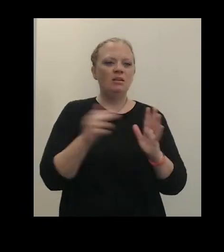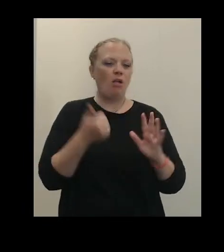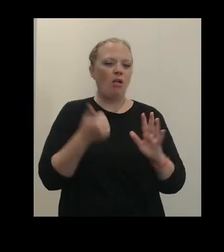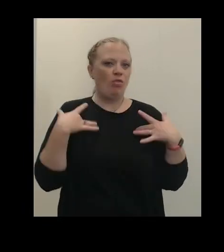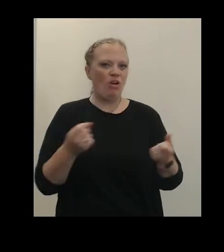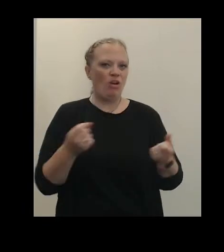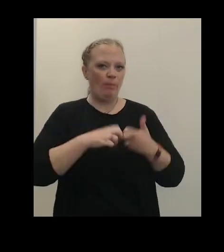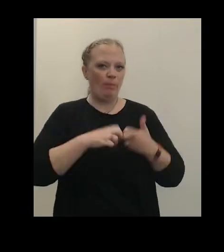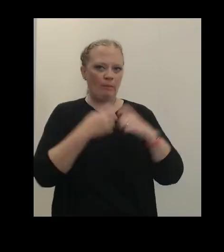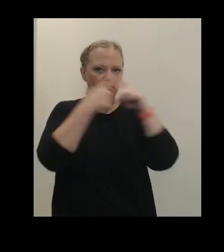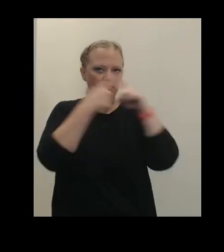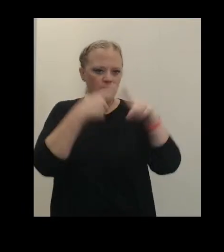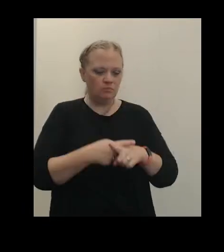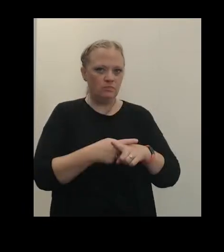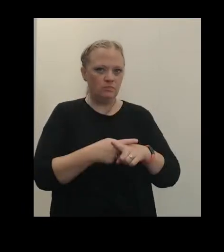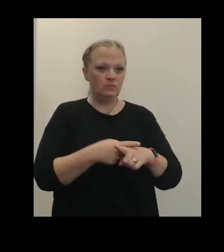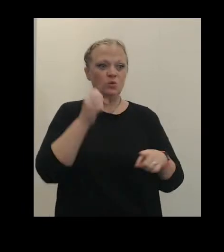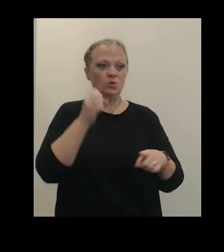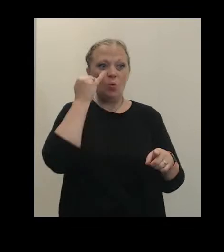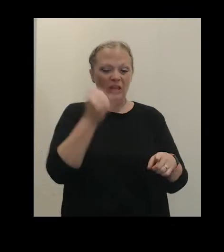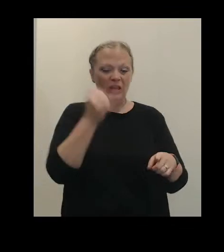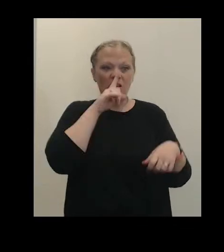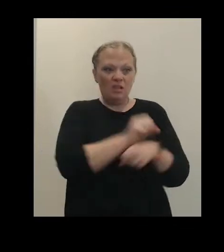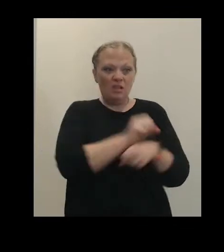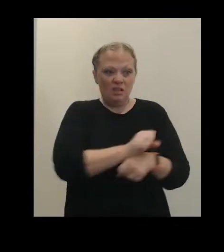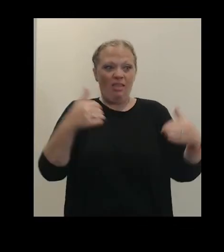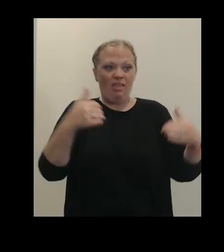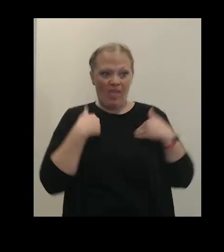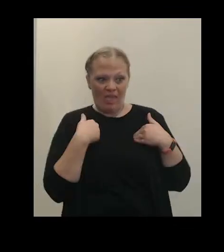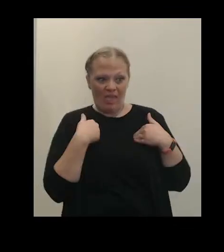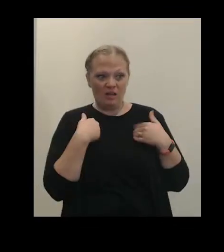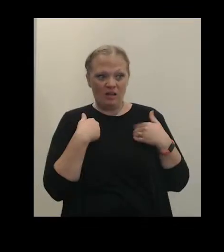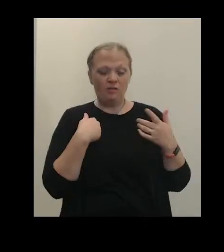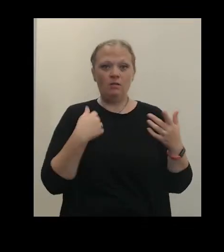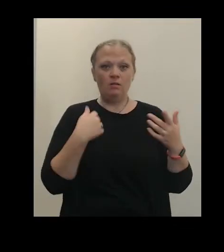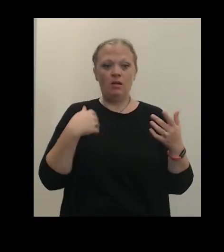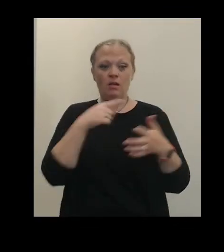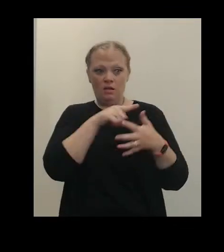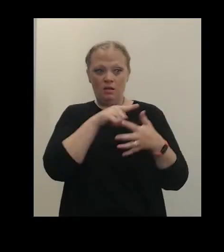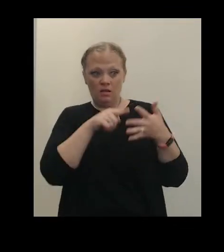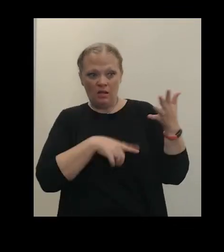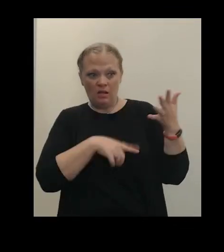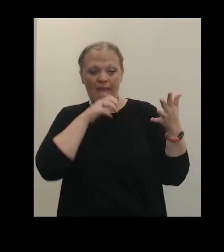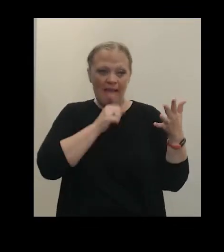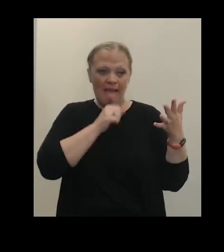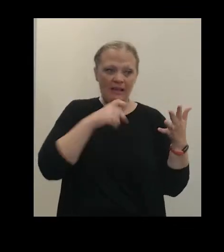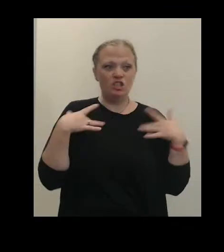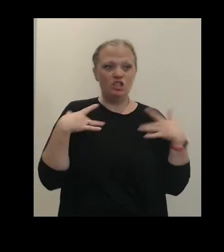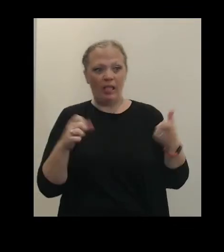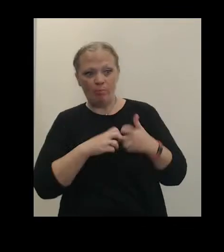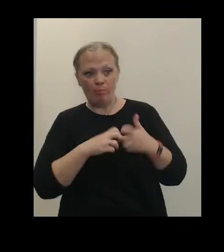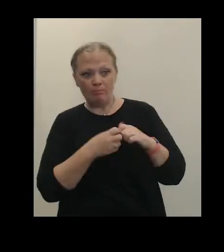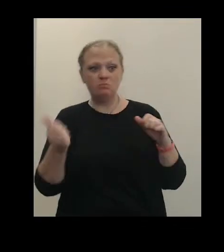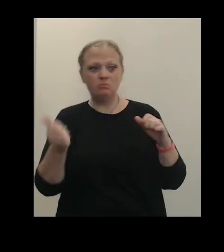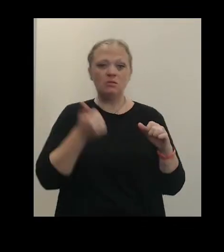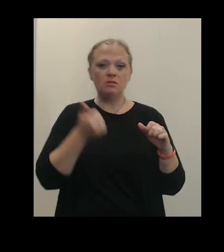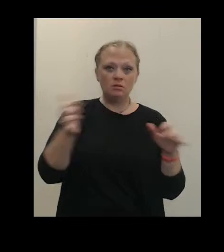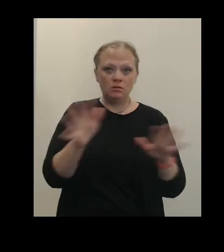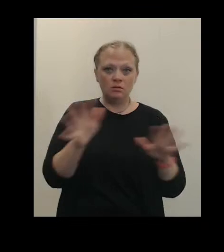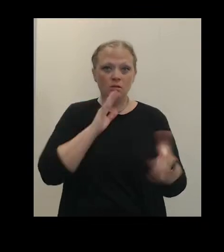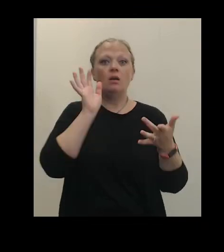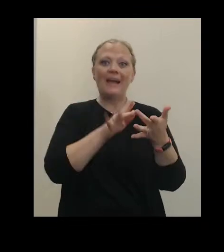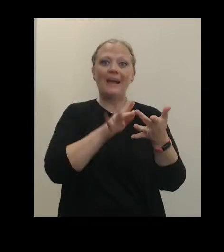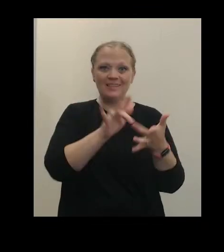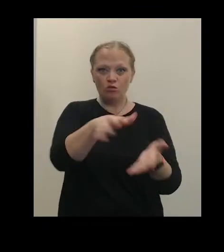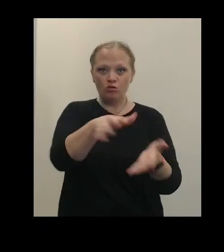if you are infected with COVID-19 and you do have one of these risk factors with age or comorbidity, you contact your healthcare